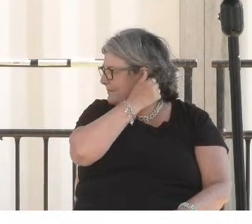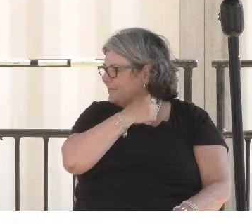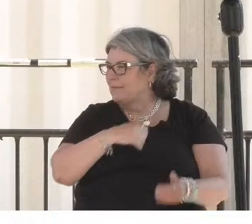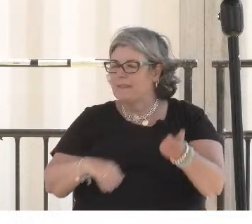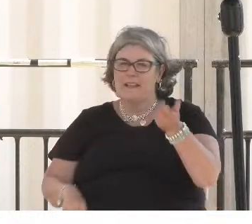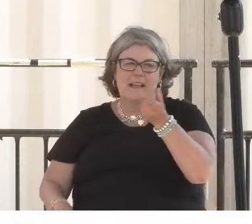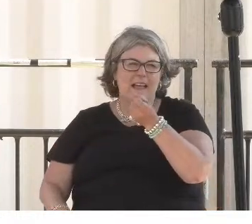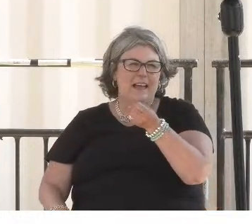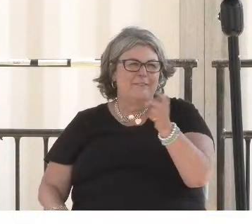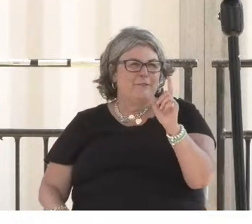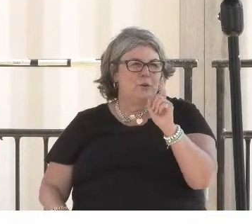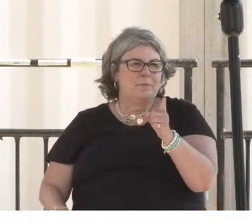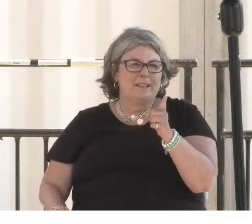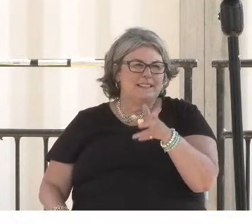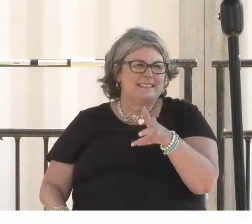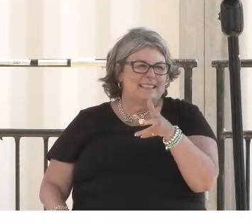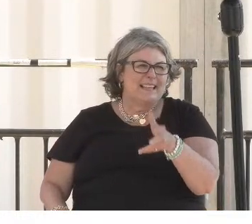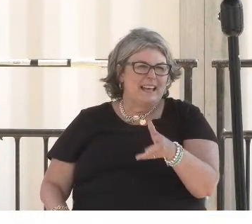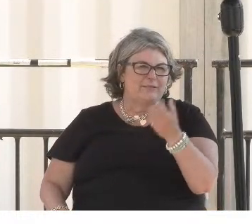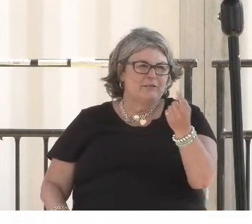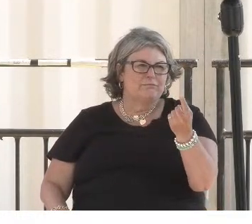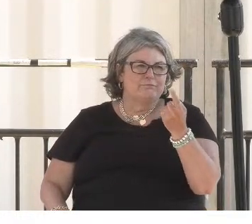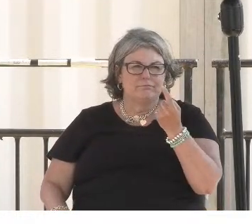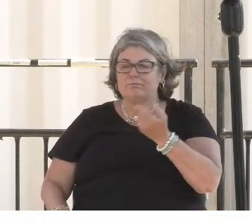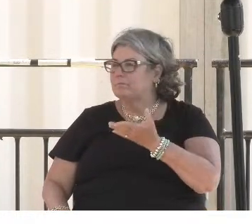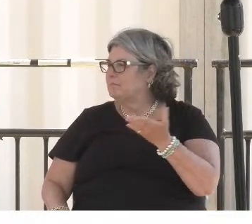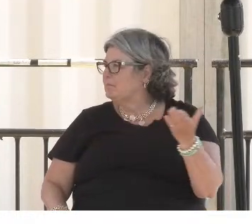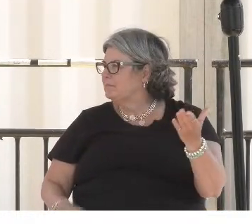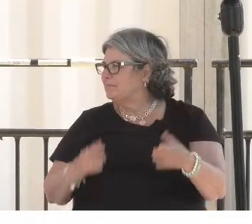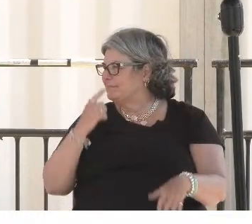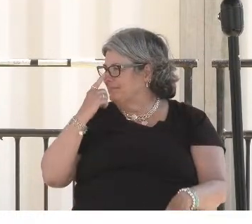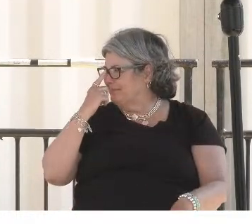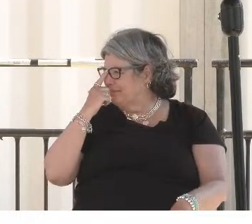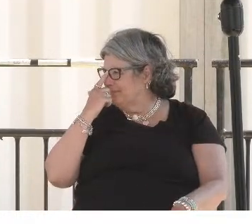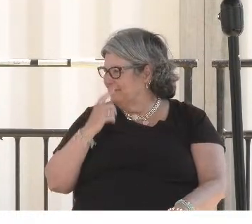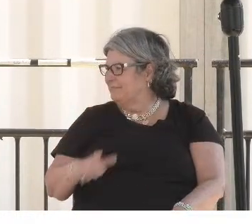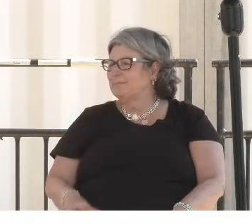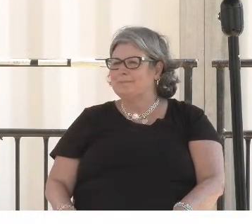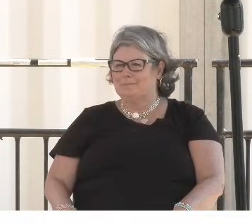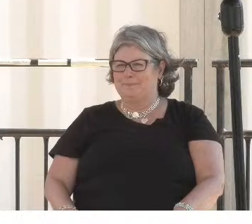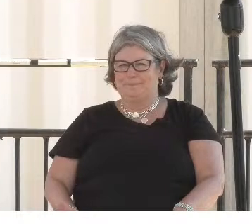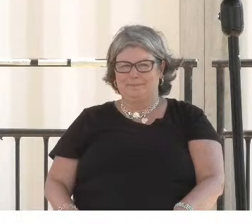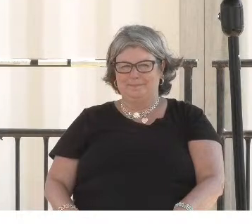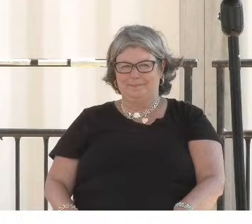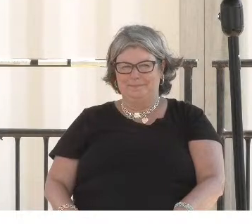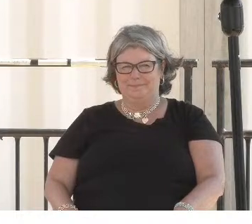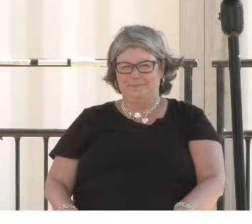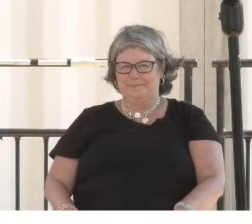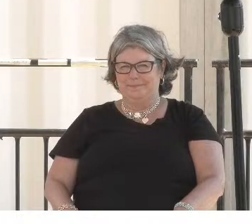Do we have anybody in the audience who wants to step up and ask a question to our amazing panel?